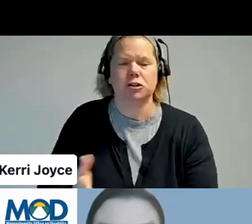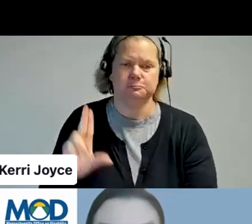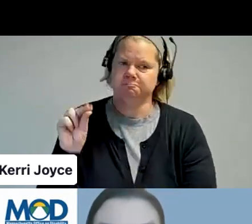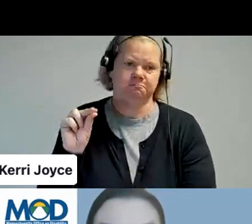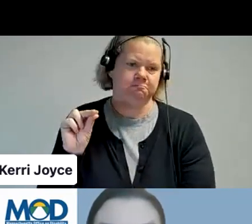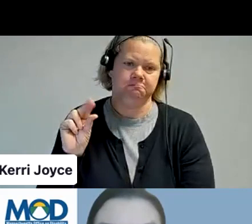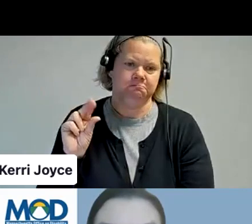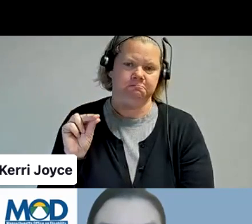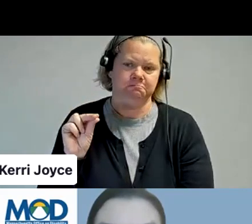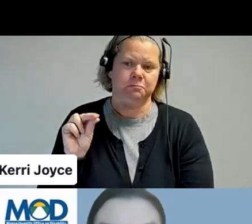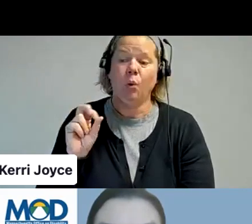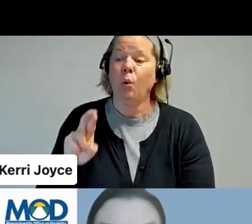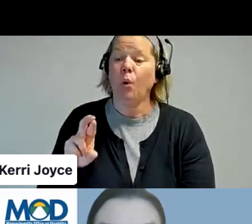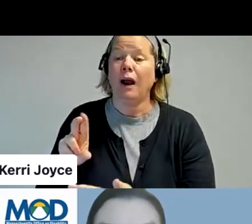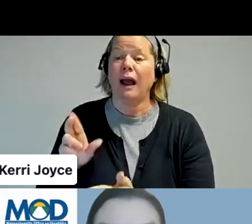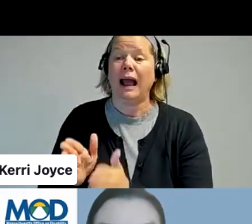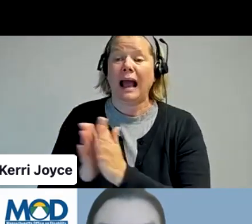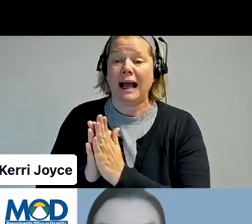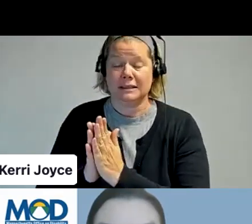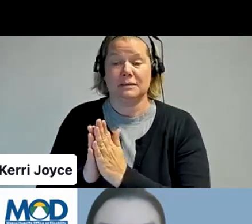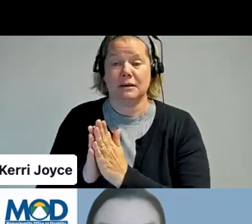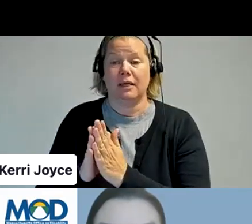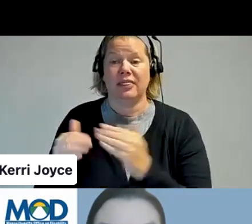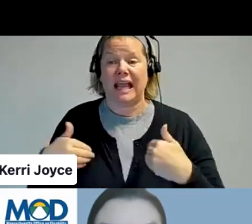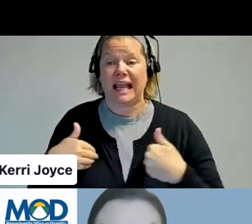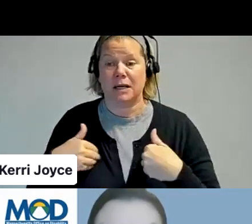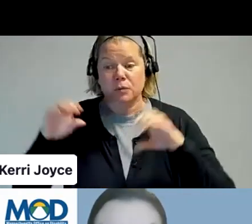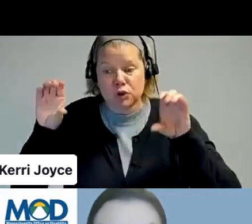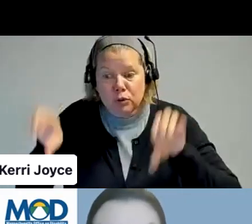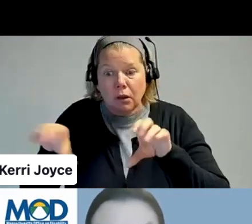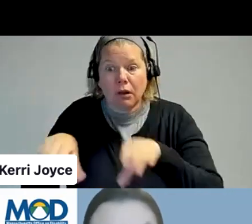for the animal to perform or demonstrate its work.